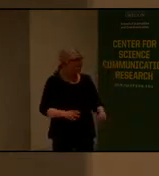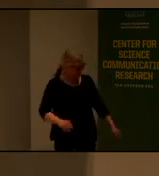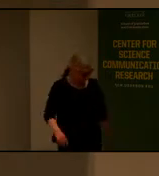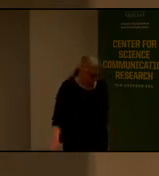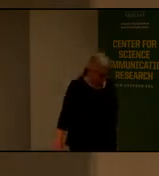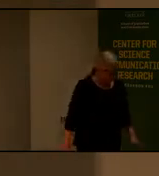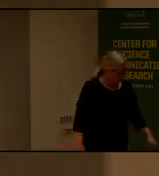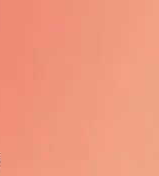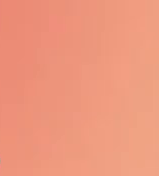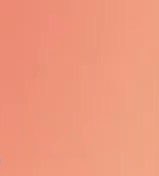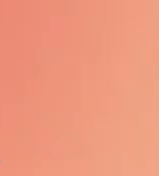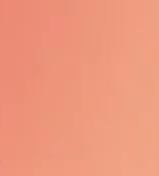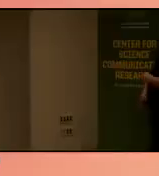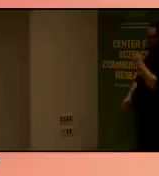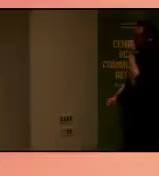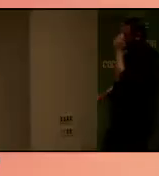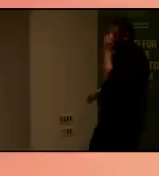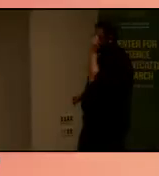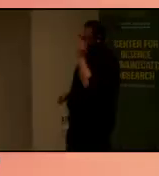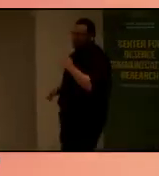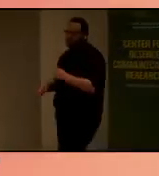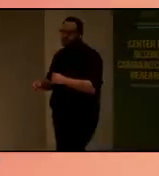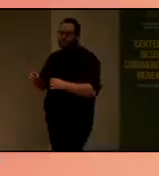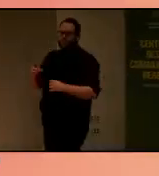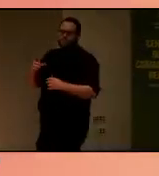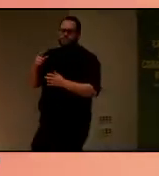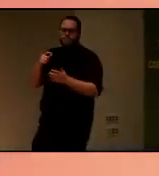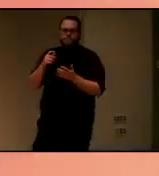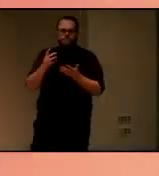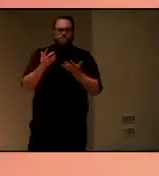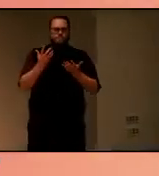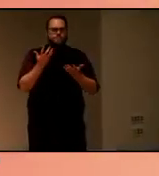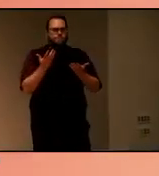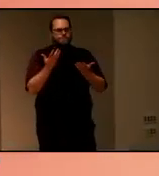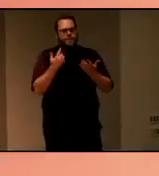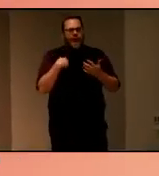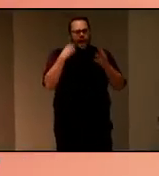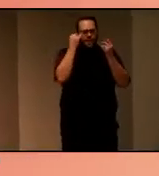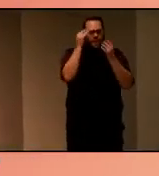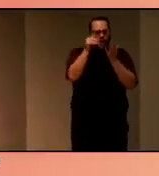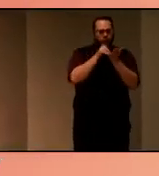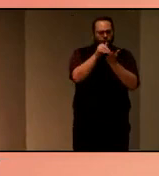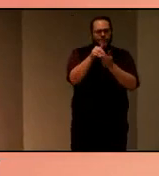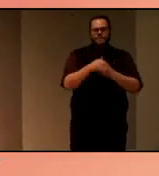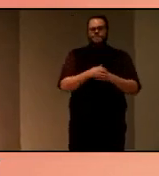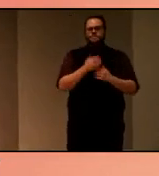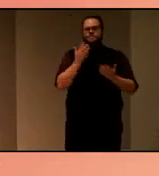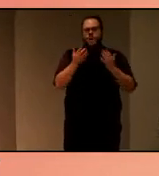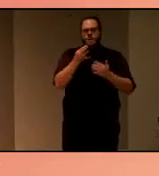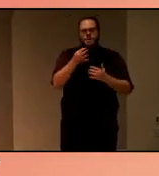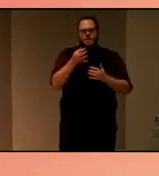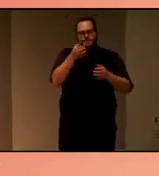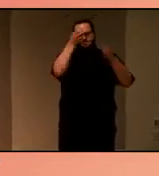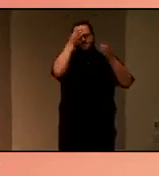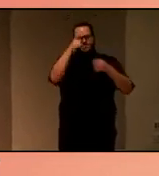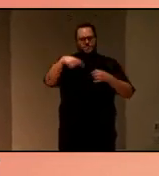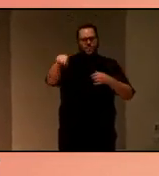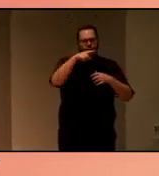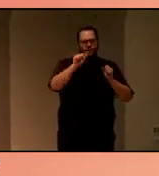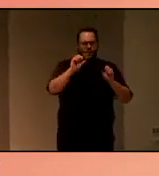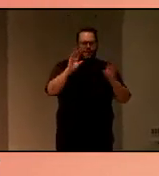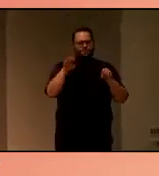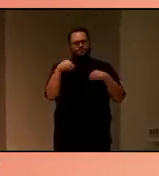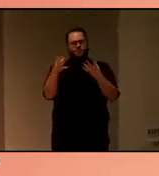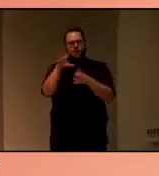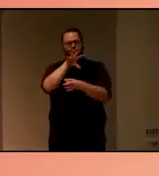Because, so again, I often had thought about, there are probably experts in the room who can help lend more expertise around